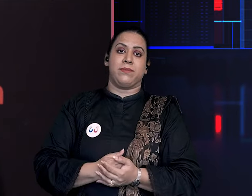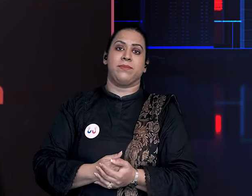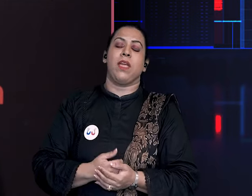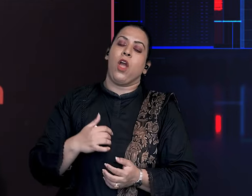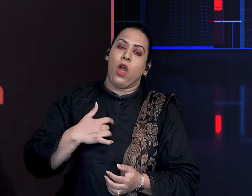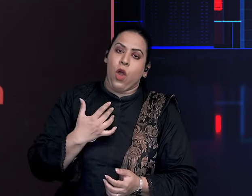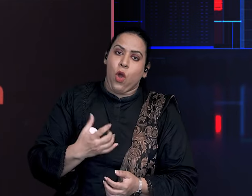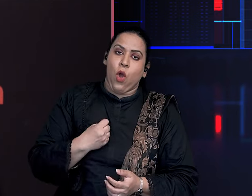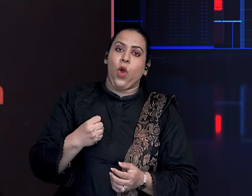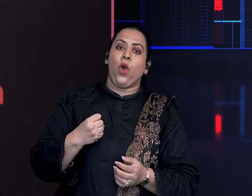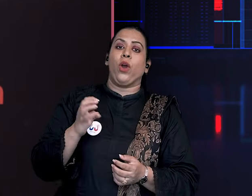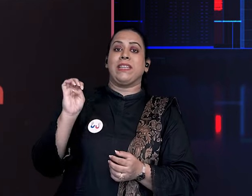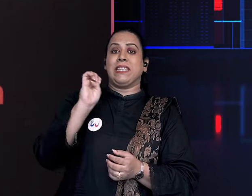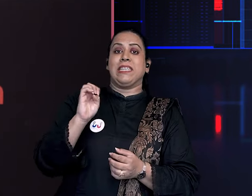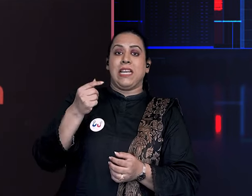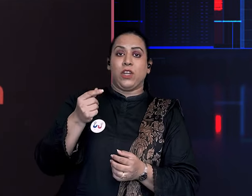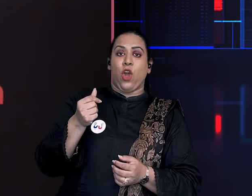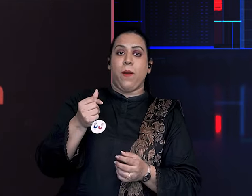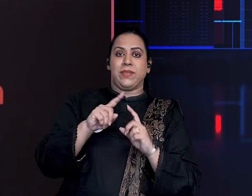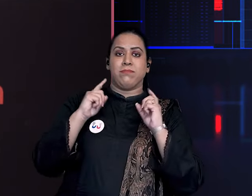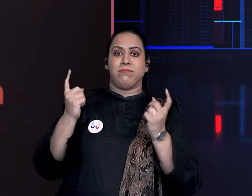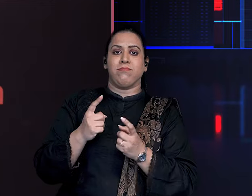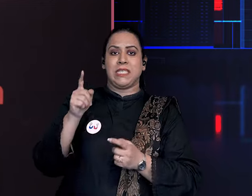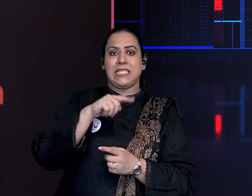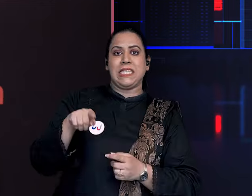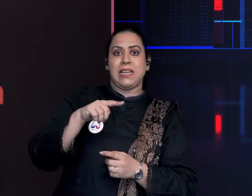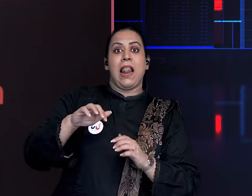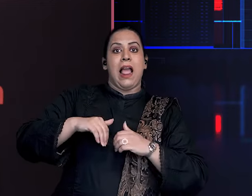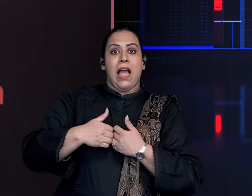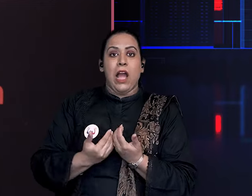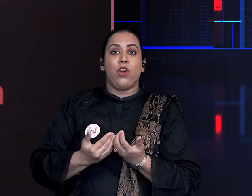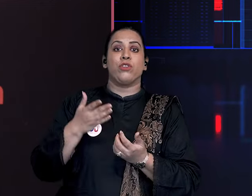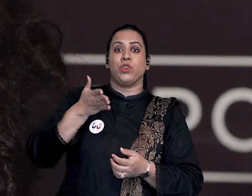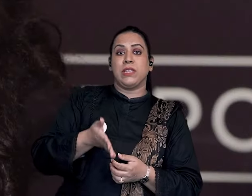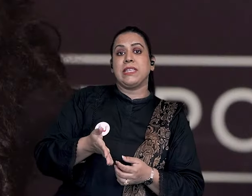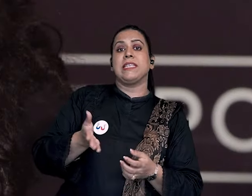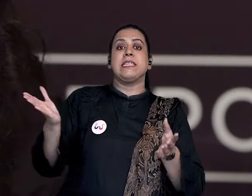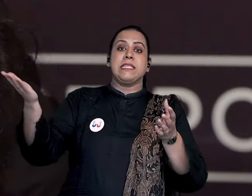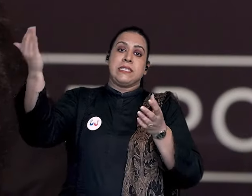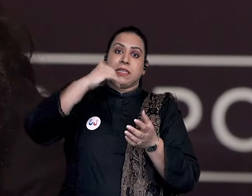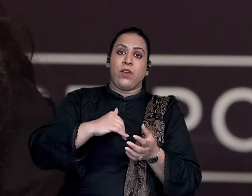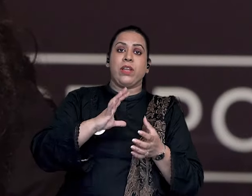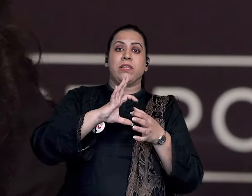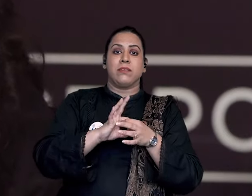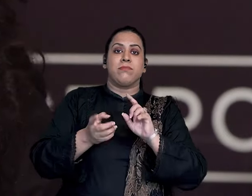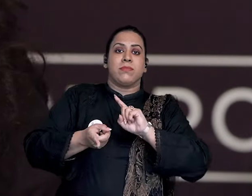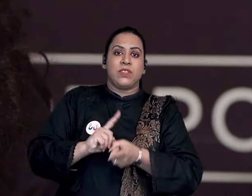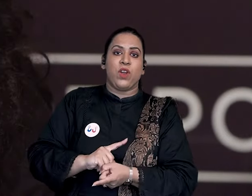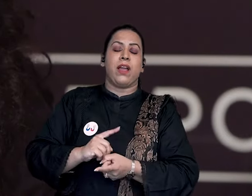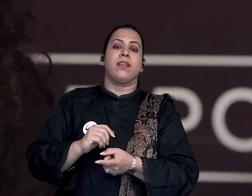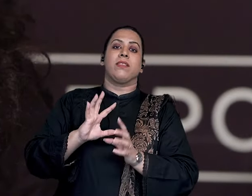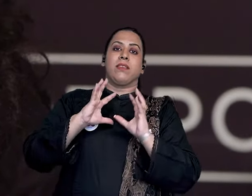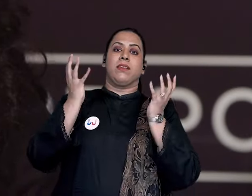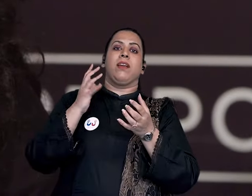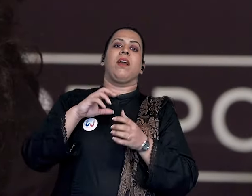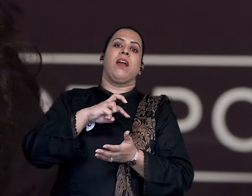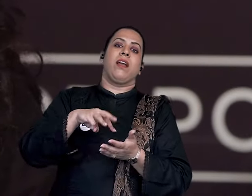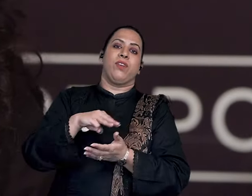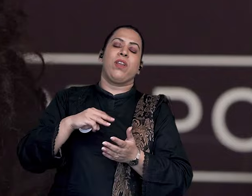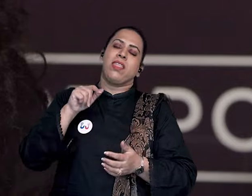whole project was very fluid and we were led by the fluidity of the project. So the documentary film is, in